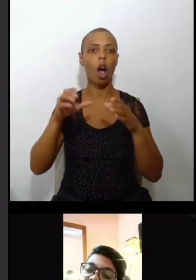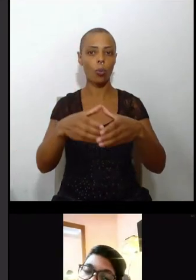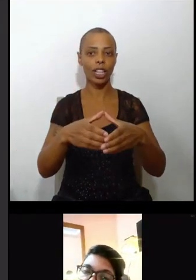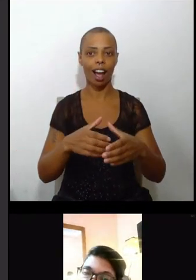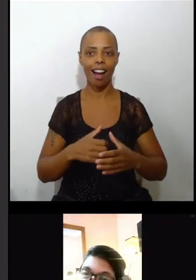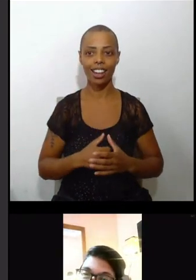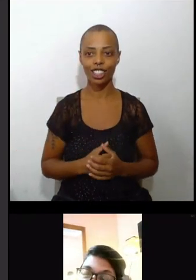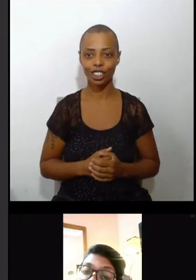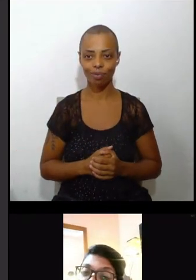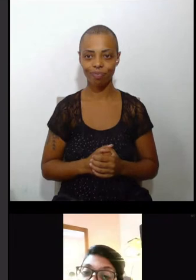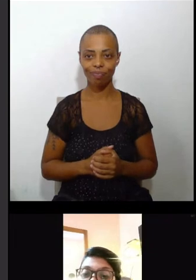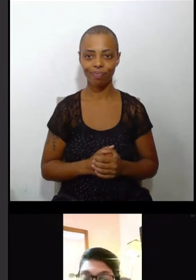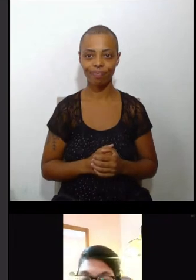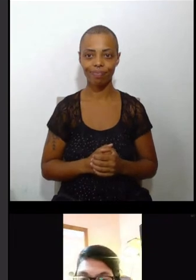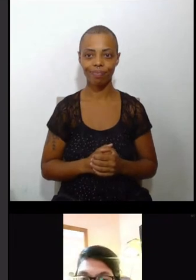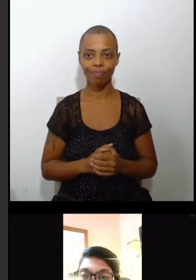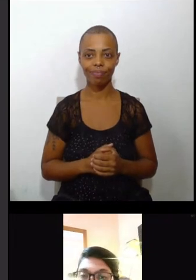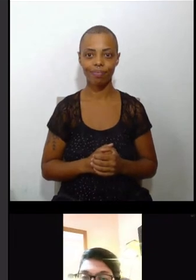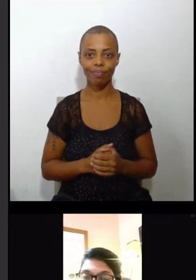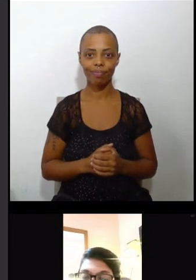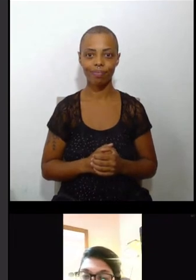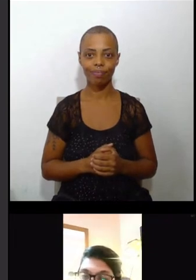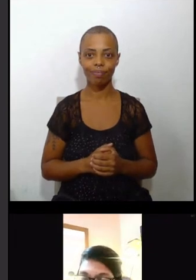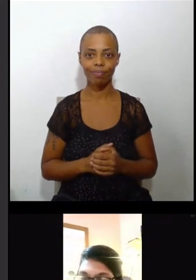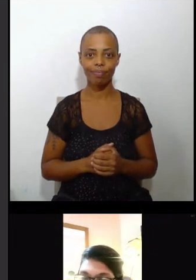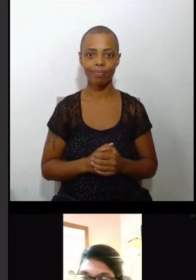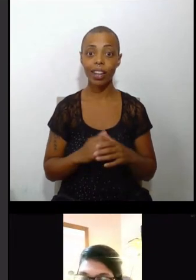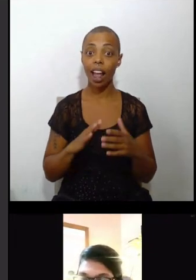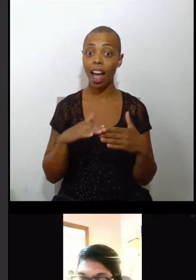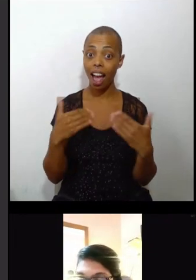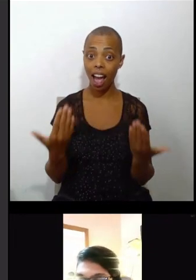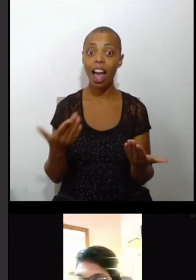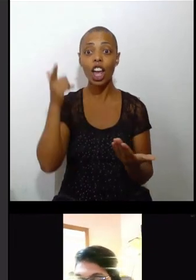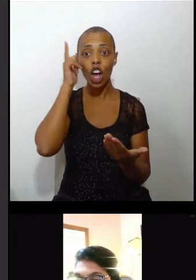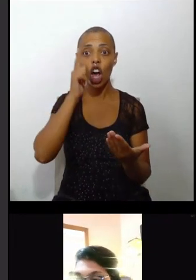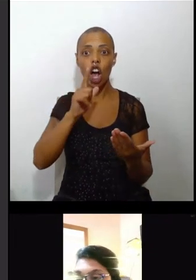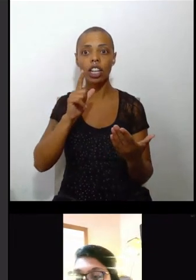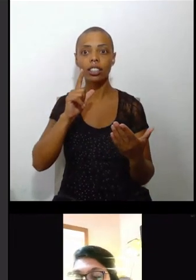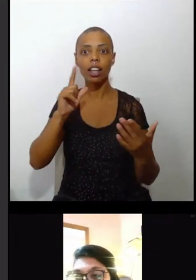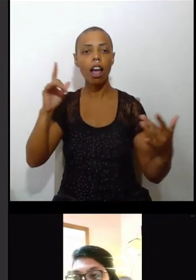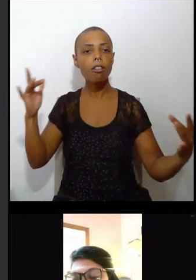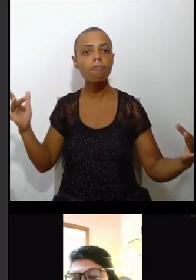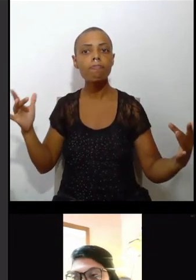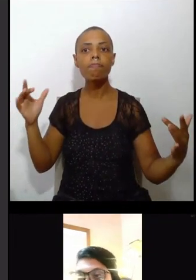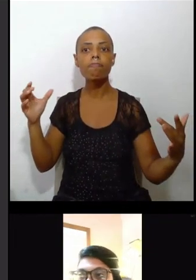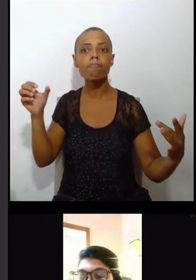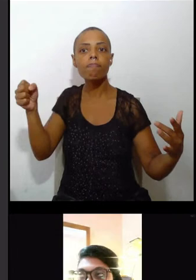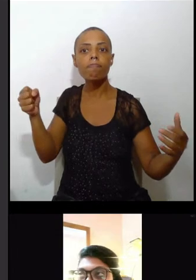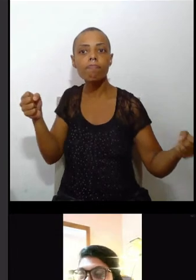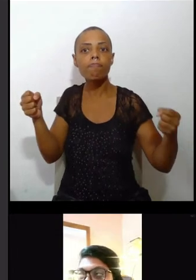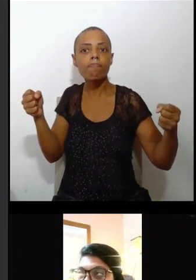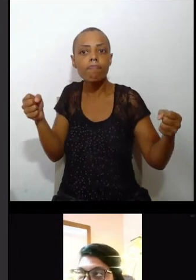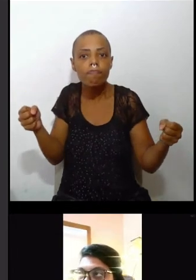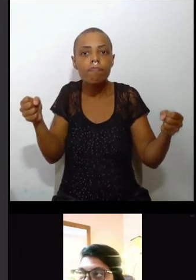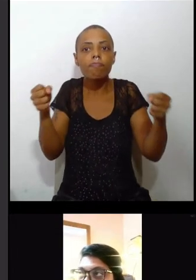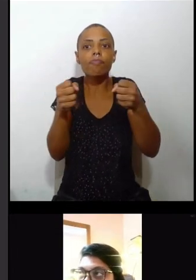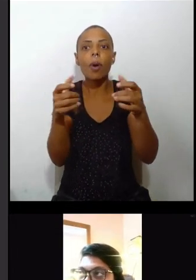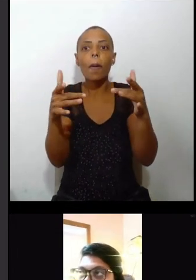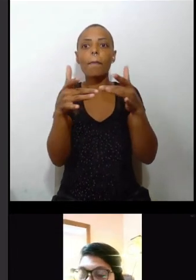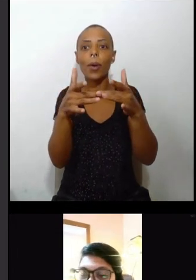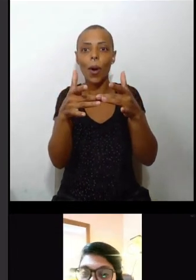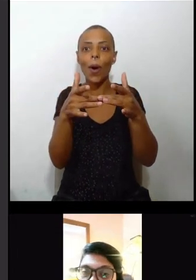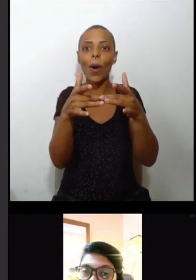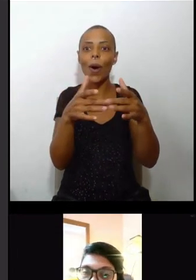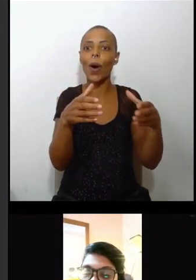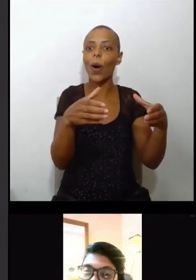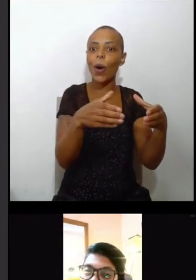have a bridge to have a conversation and make friends with the people from the transgender Community well aravania project started